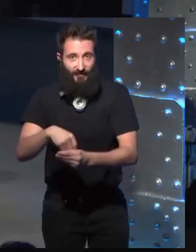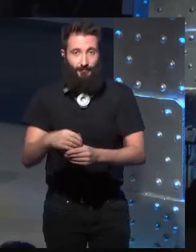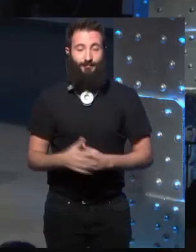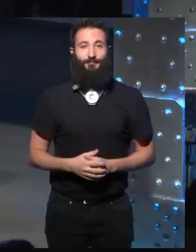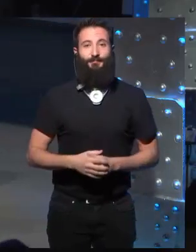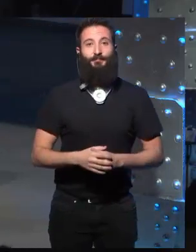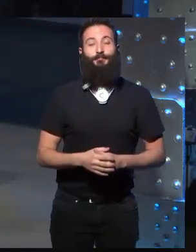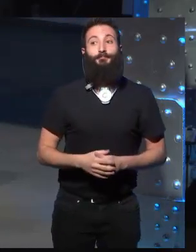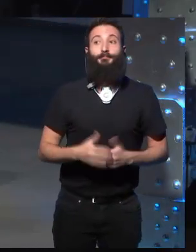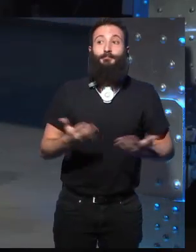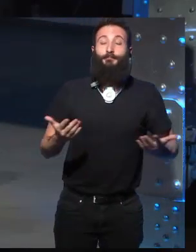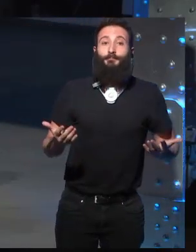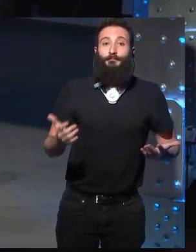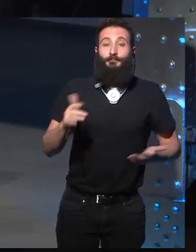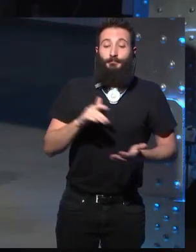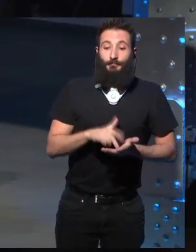imagination.